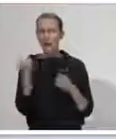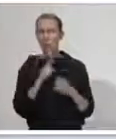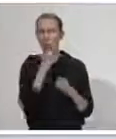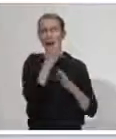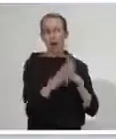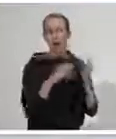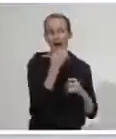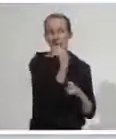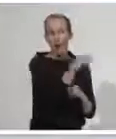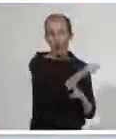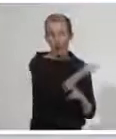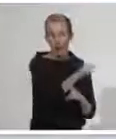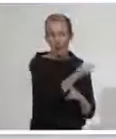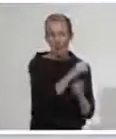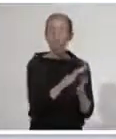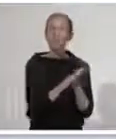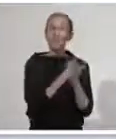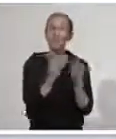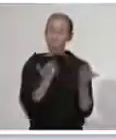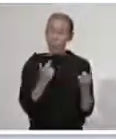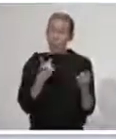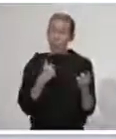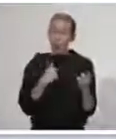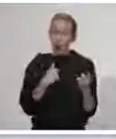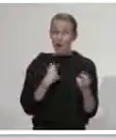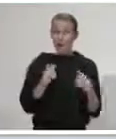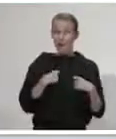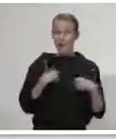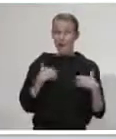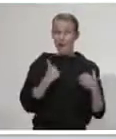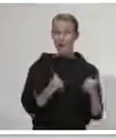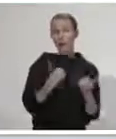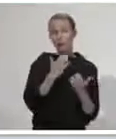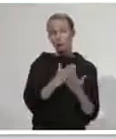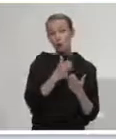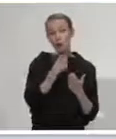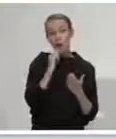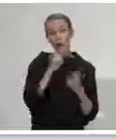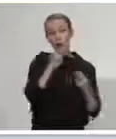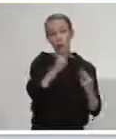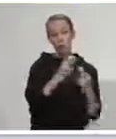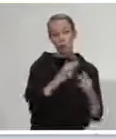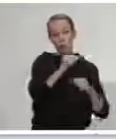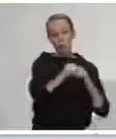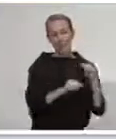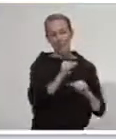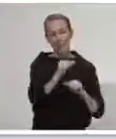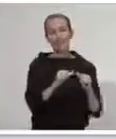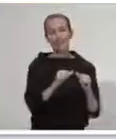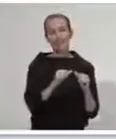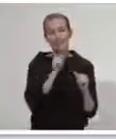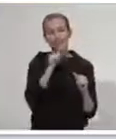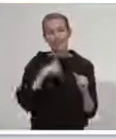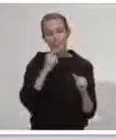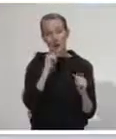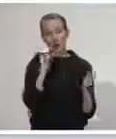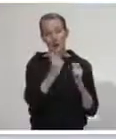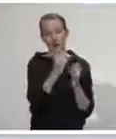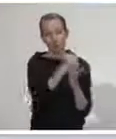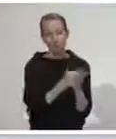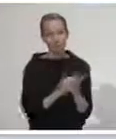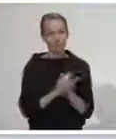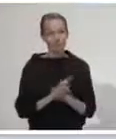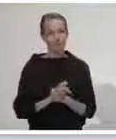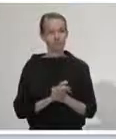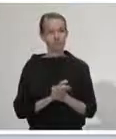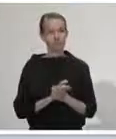is advice I've received from the Ministry of Health, but I'm sure that they'll be reflecting on this judgment. Given the High Court has overturned this one, does that call to question at